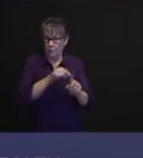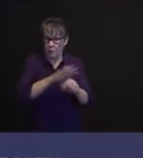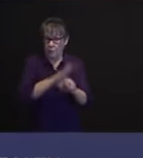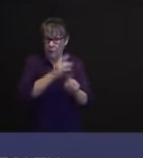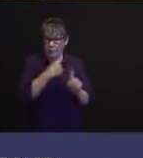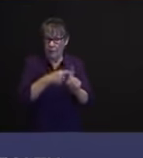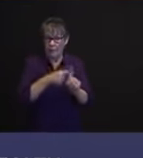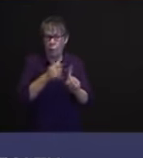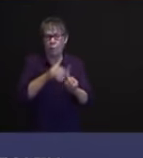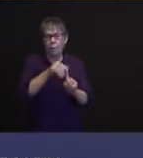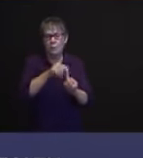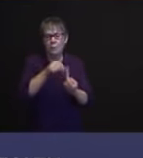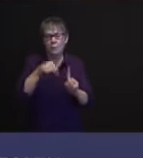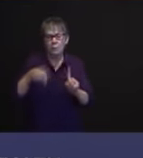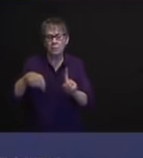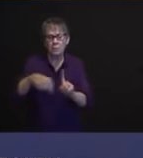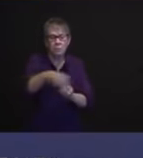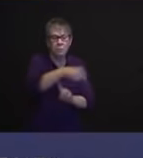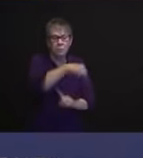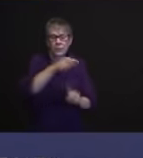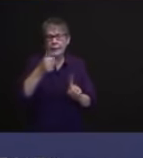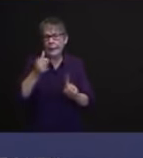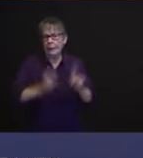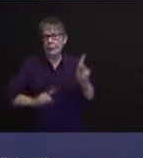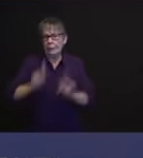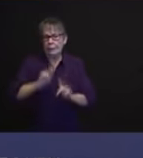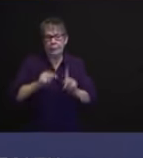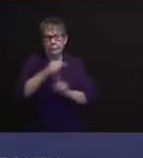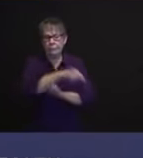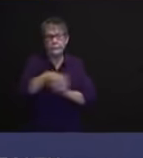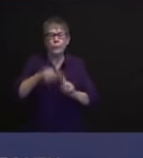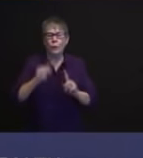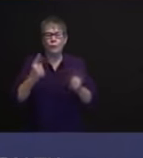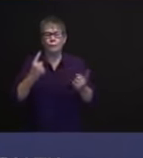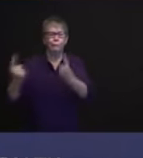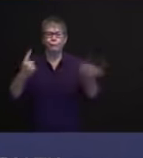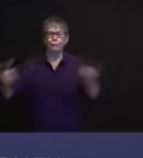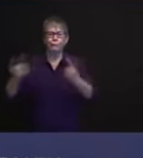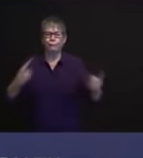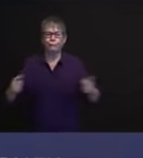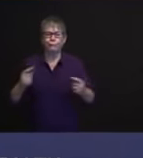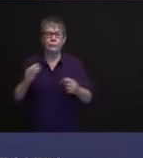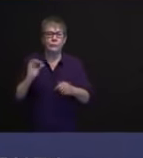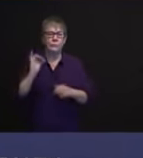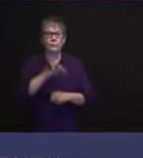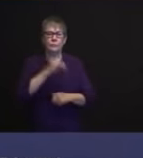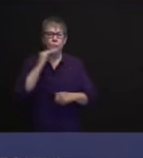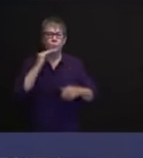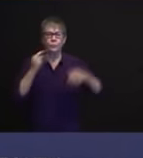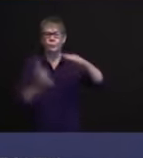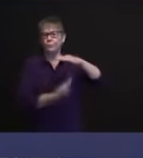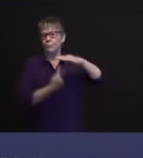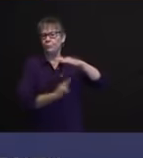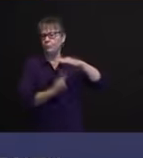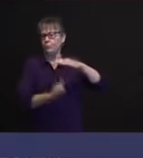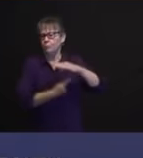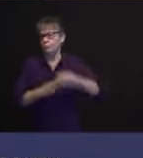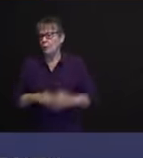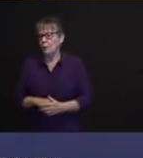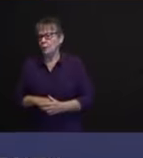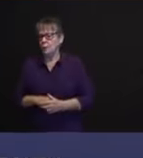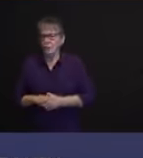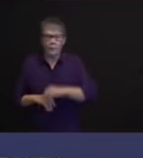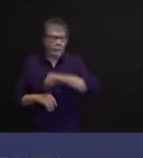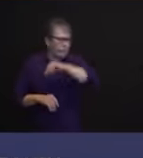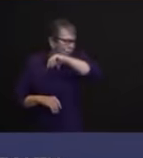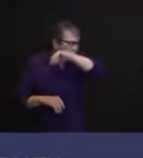So I just have three. You've asked people from out of state to not visit New Jersey. I'm wondering if... I'm sorry, again? Sure. So you've asked people from out of